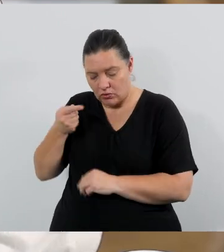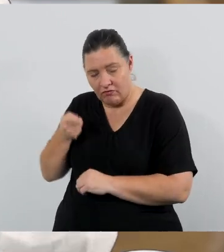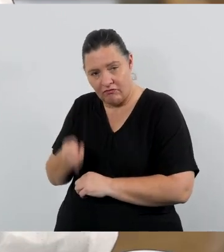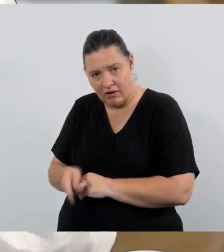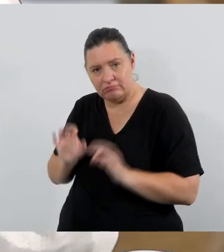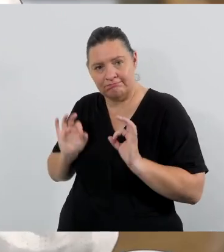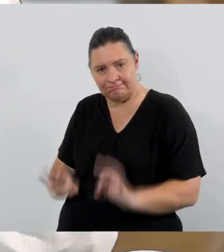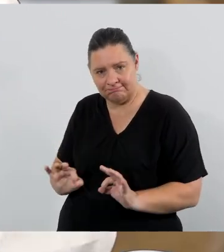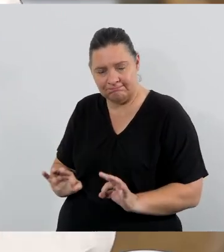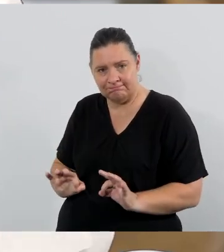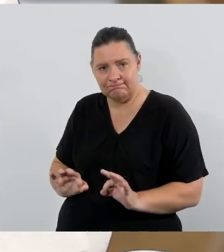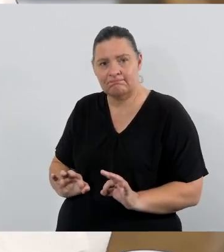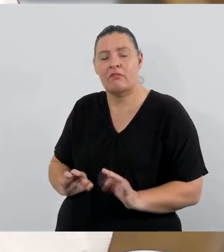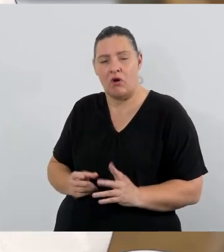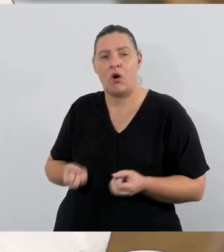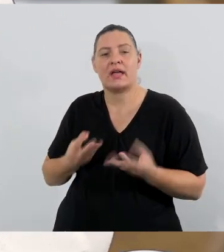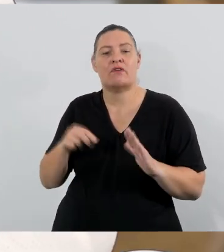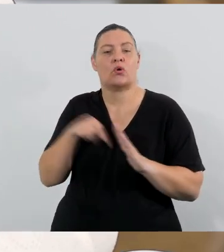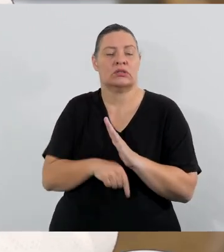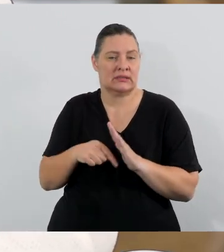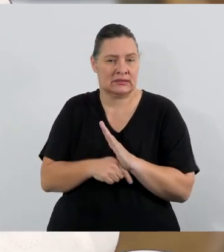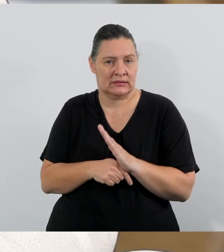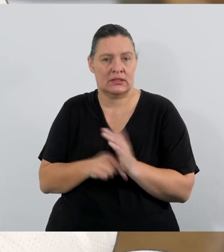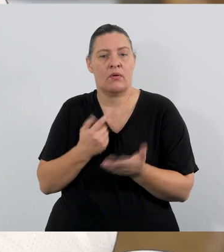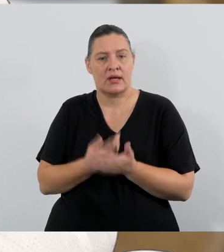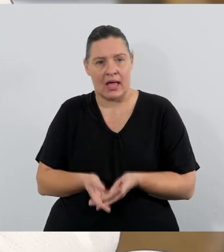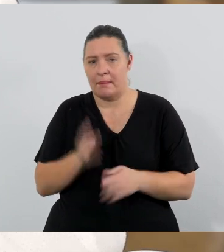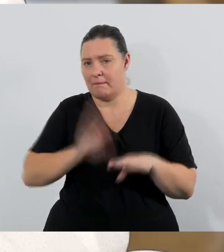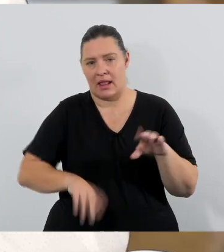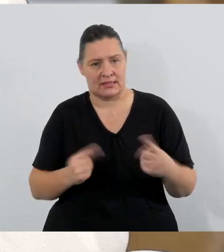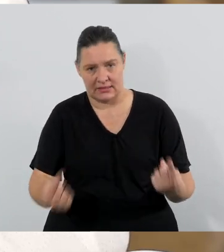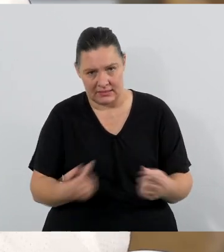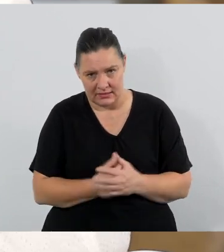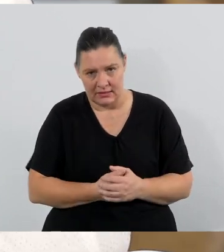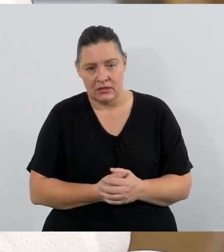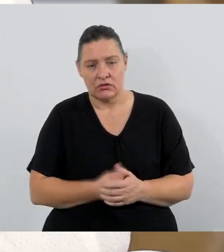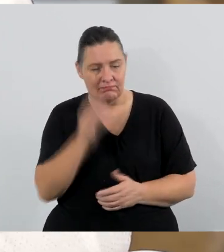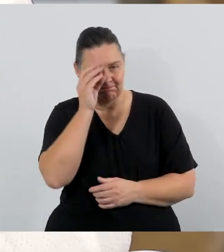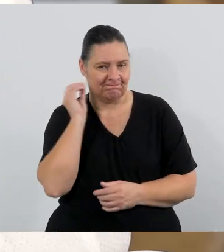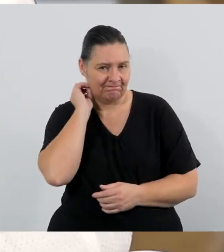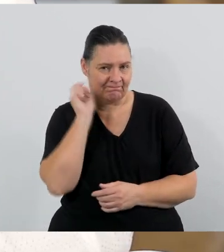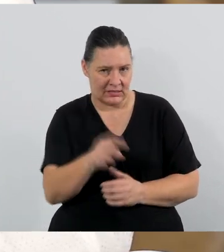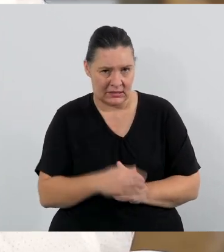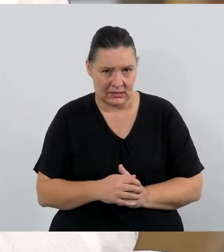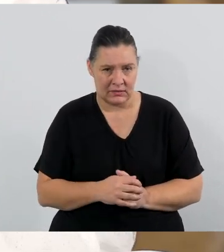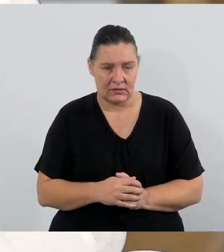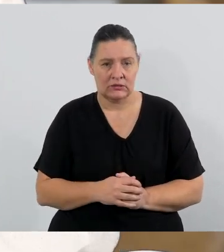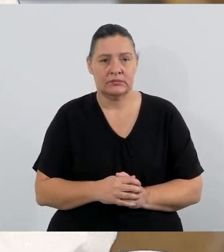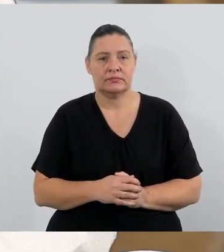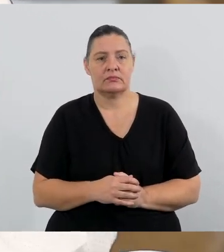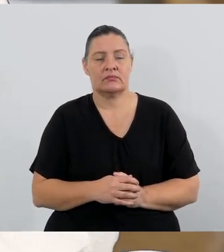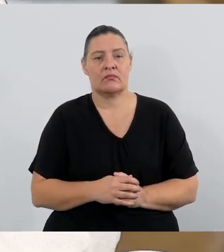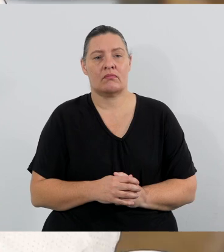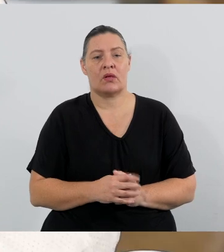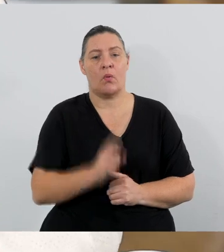off correctly according to the given context, we cannot penalize you. So please keep that in mind. Then